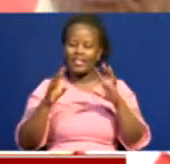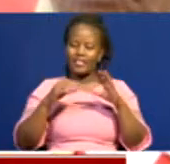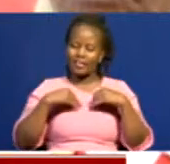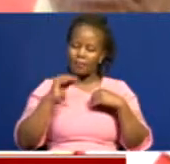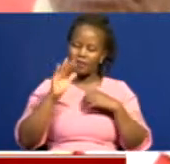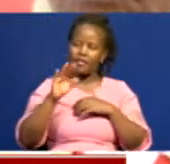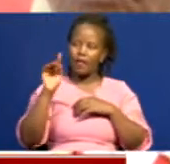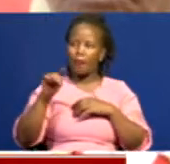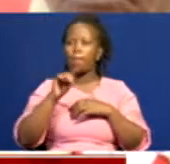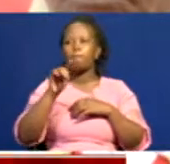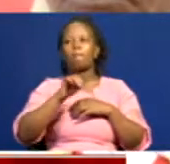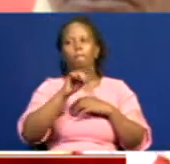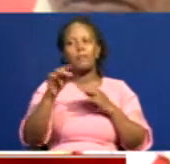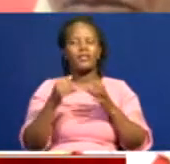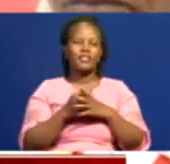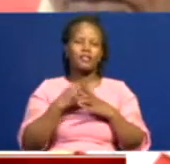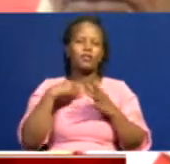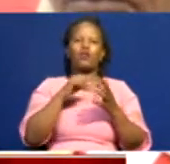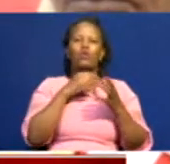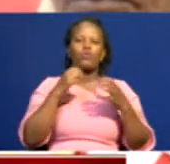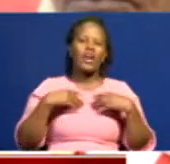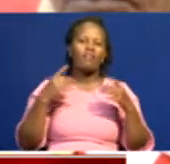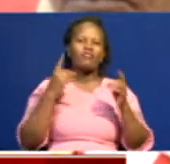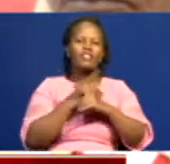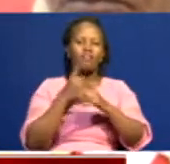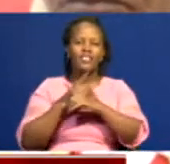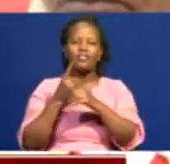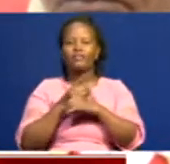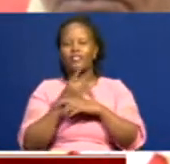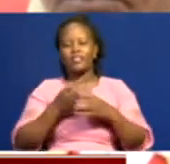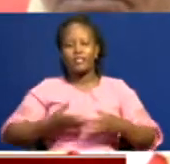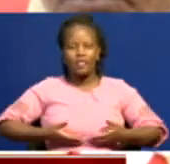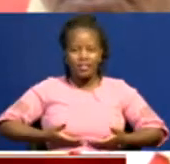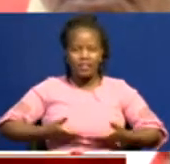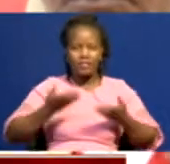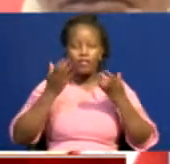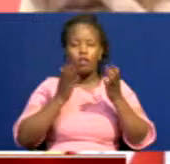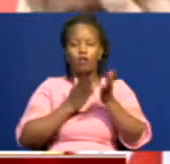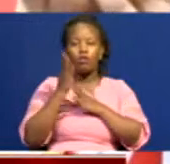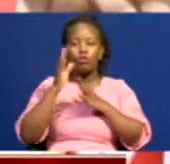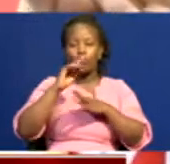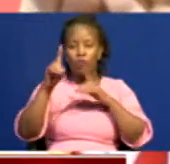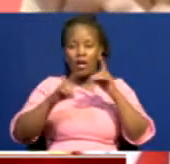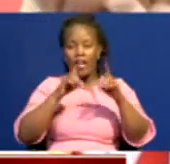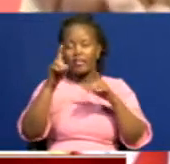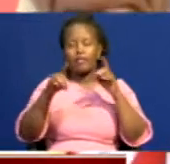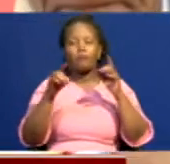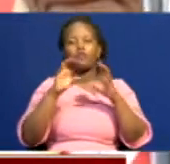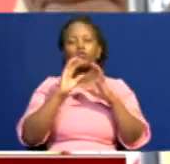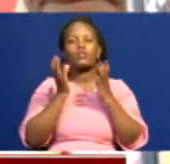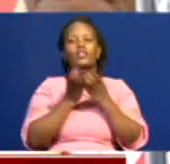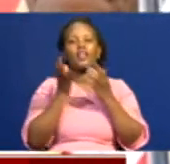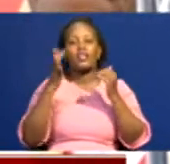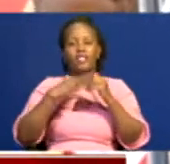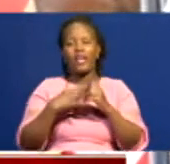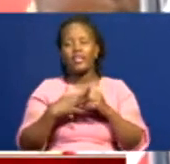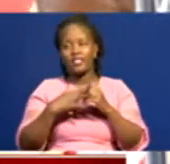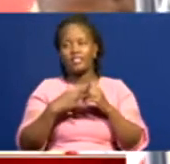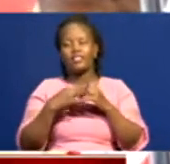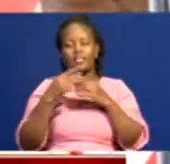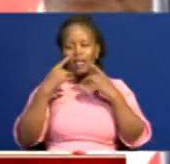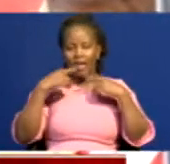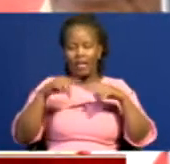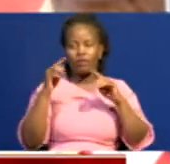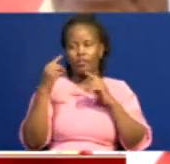Tunaendelea kupokea hisia mbalimbali kupitia mtihani ambayo imetoka ya darasa la nane hivi